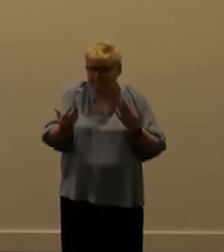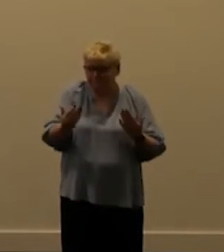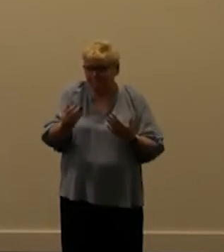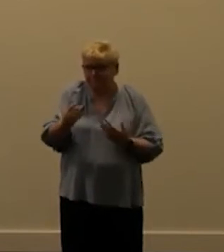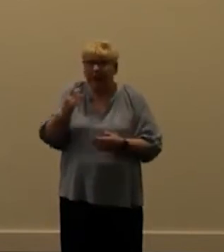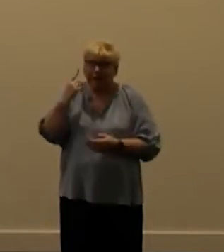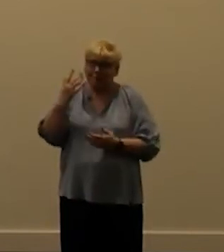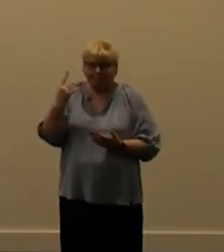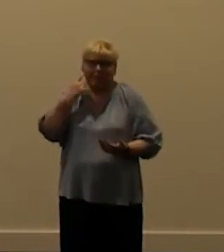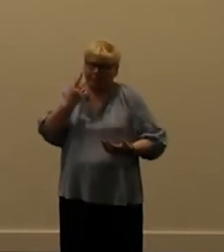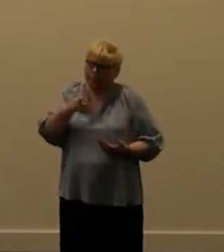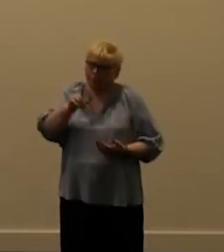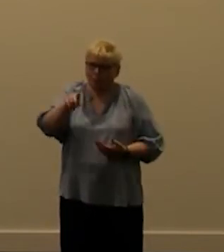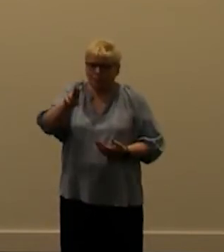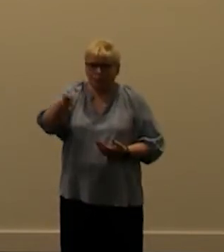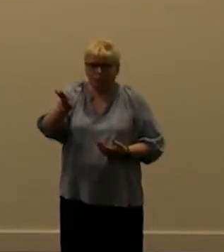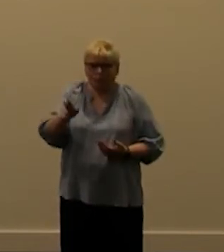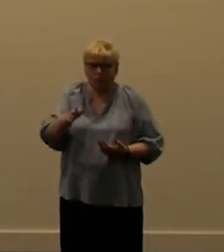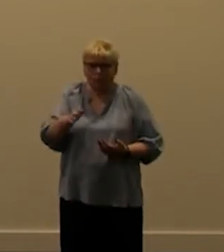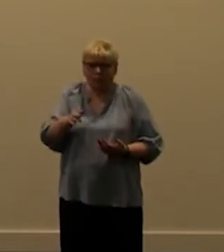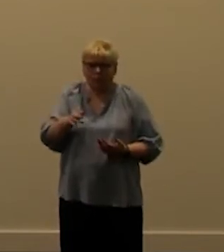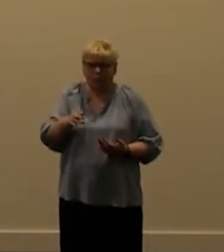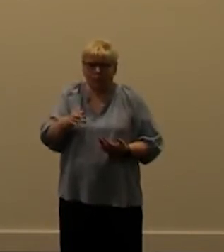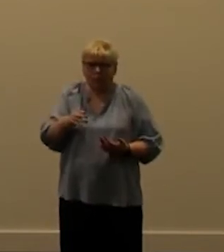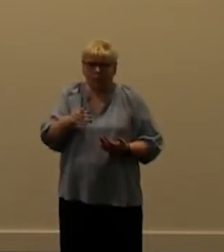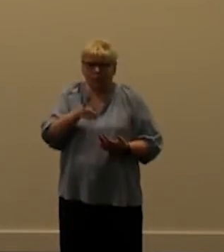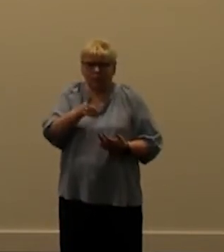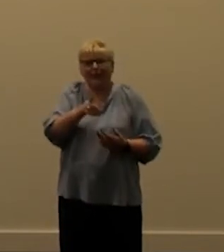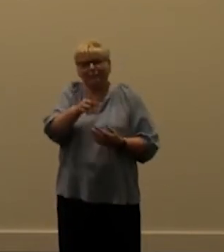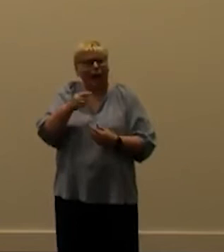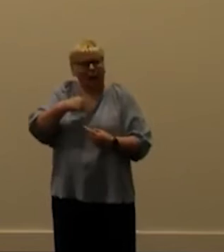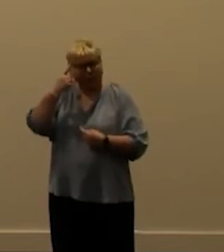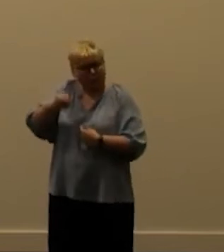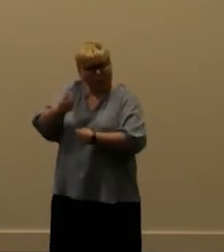probably are right in terms of that one. Sorry. I actually got the reverse because